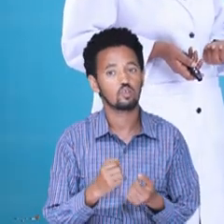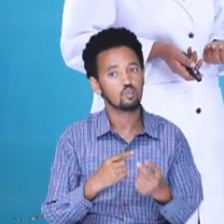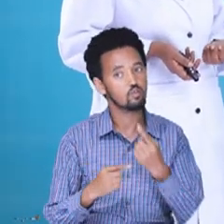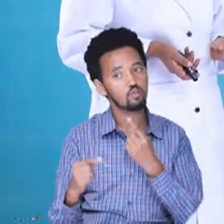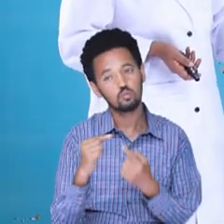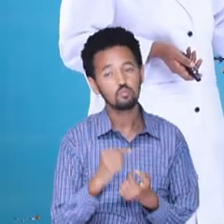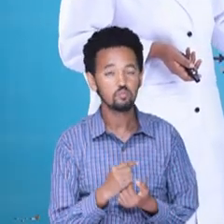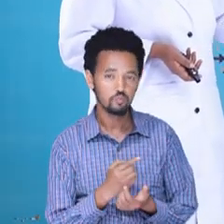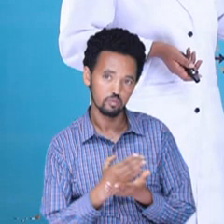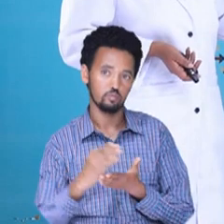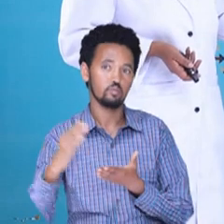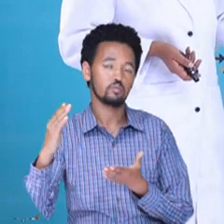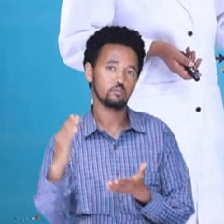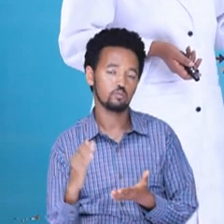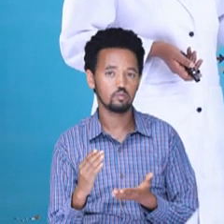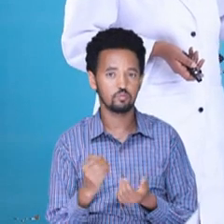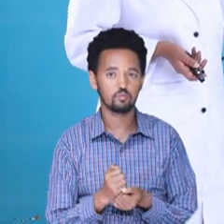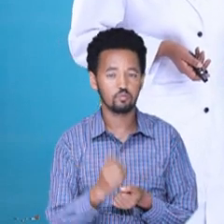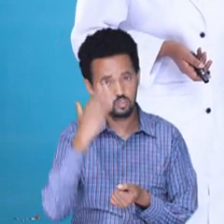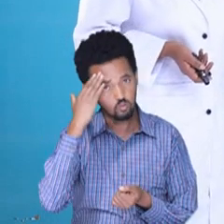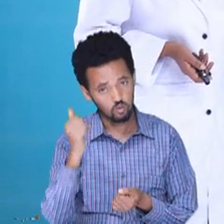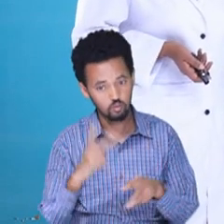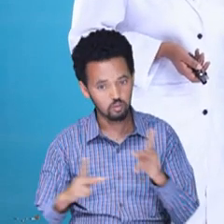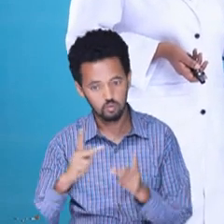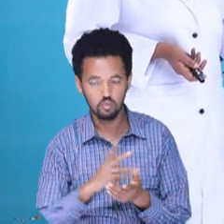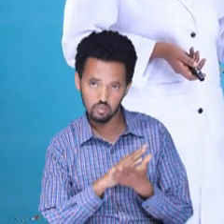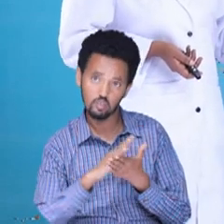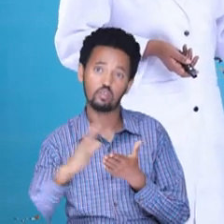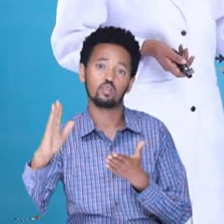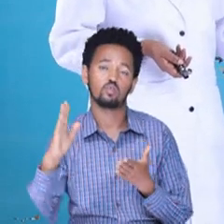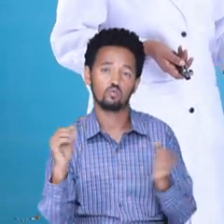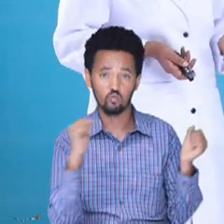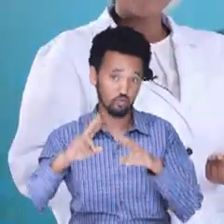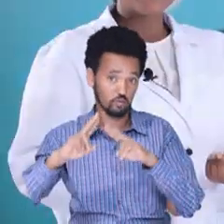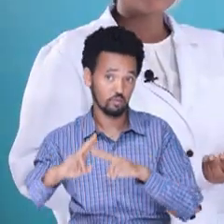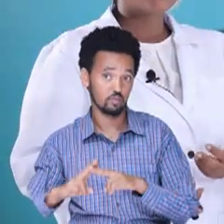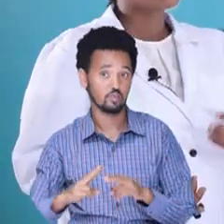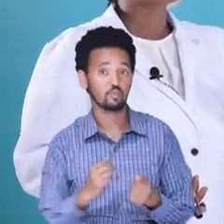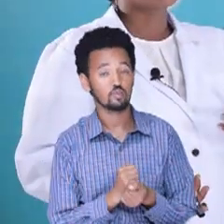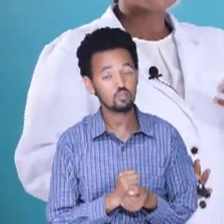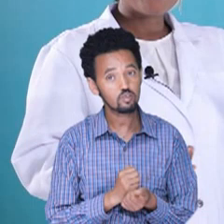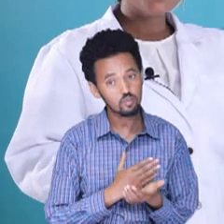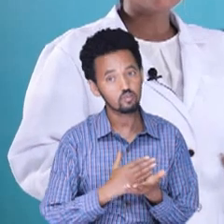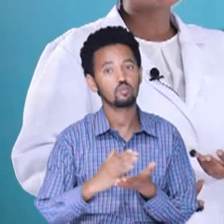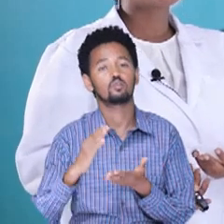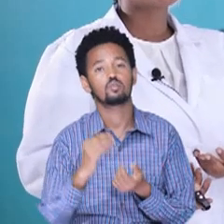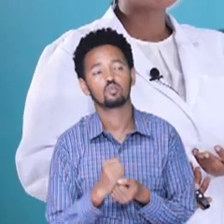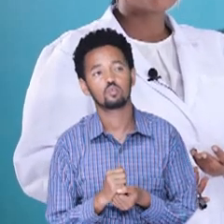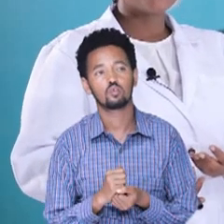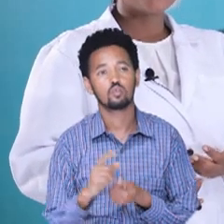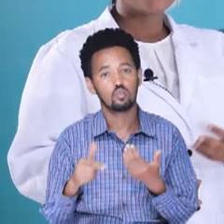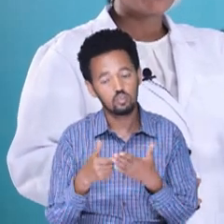different purposes. Why people clear forests? For settlement purpose, for expansion